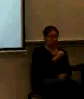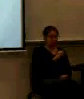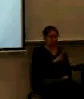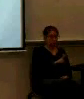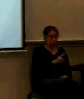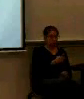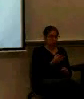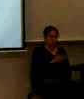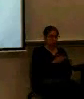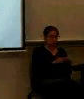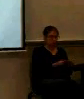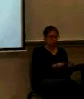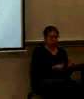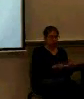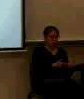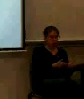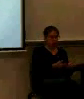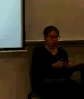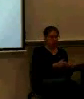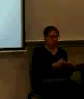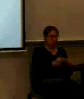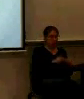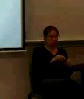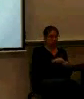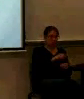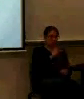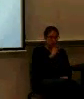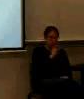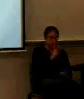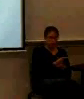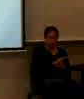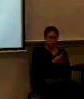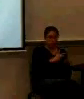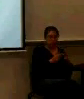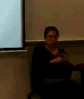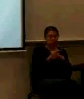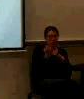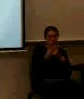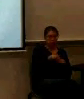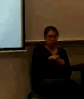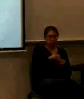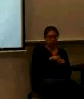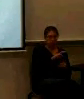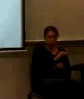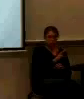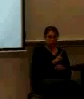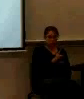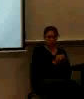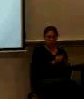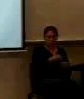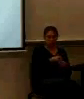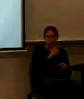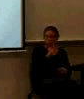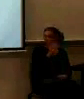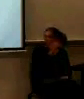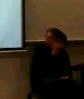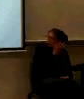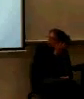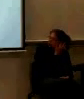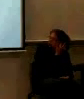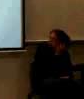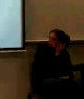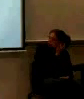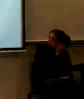CO2 dissolved in the water, right? Very high concentration of CO2 dissolved in the water. And then there